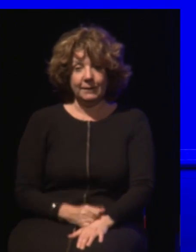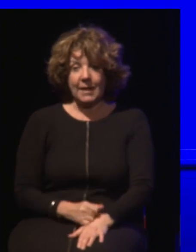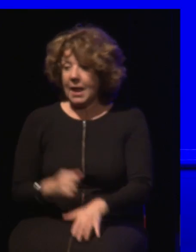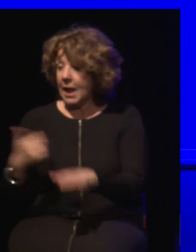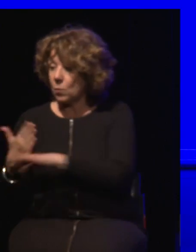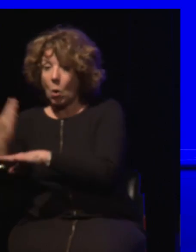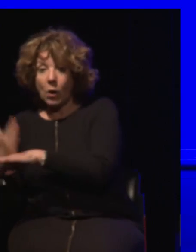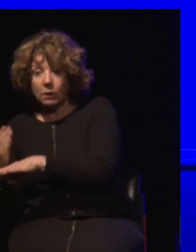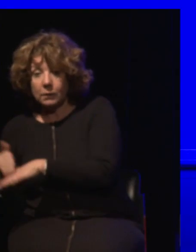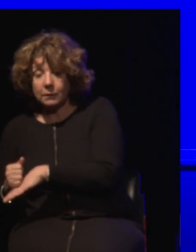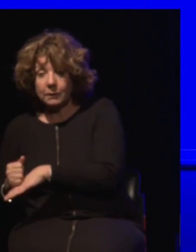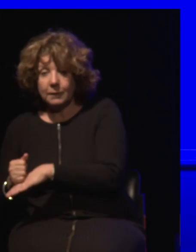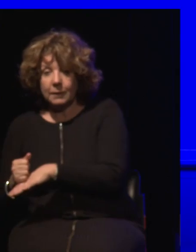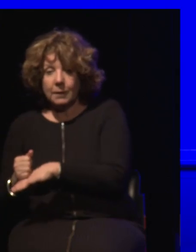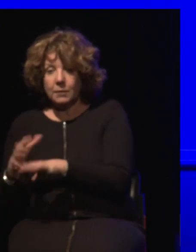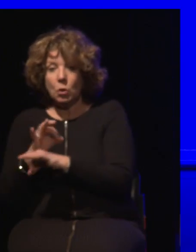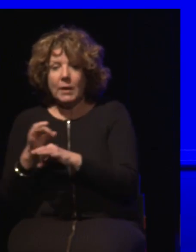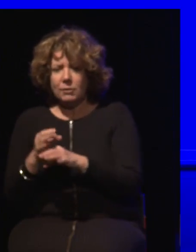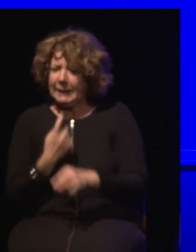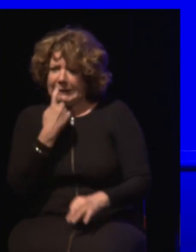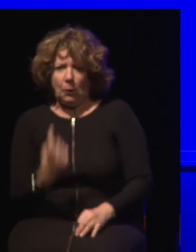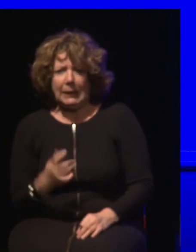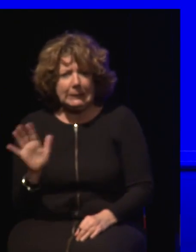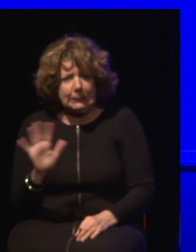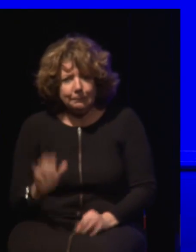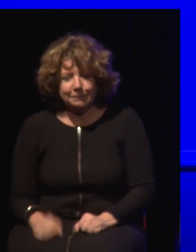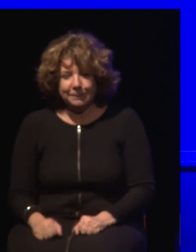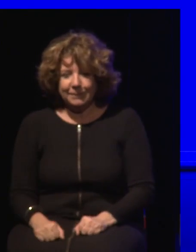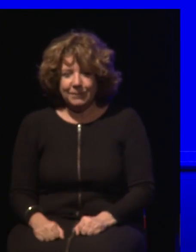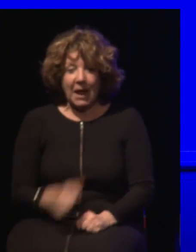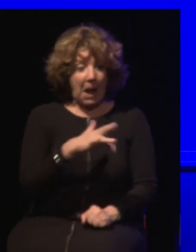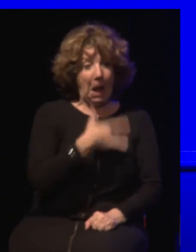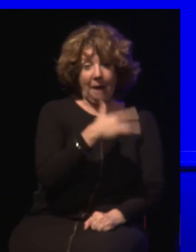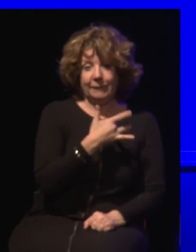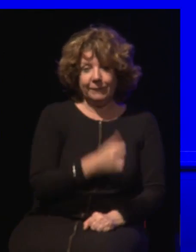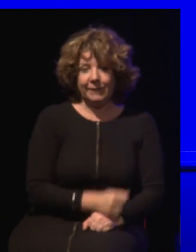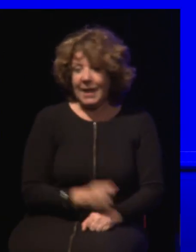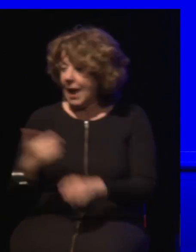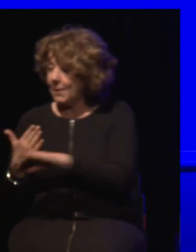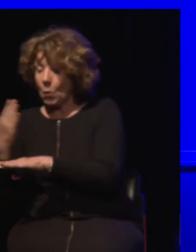serious. Life and work can be fun.